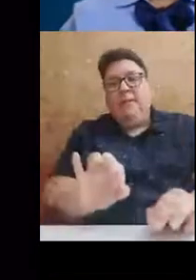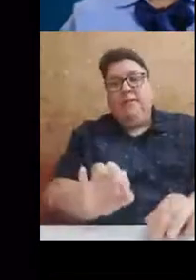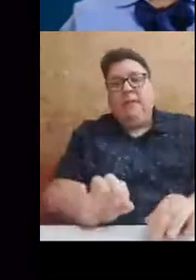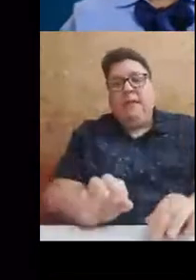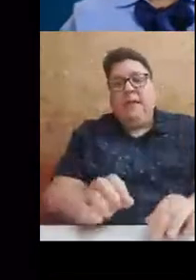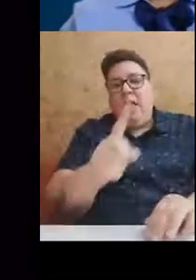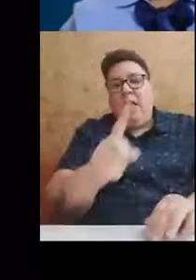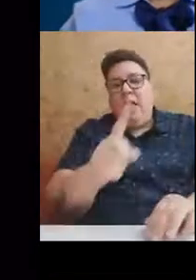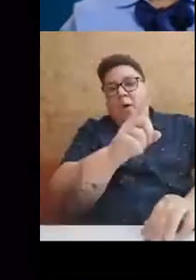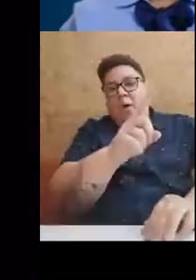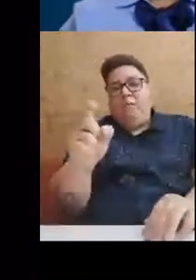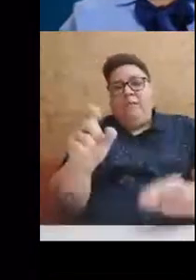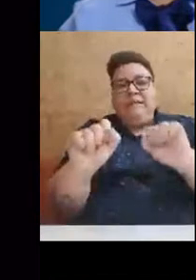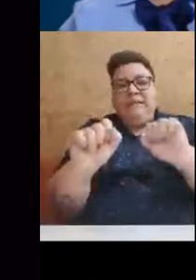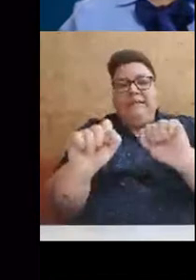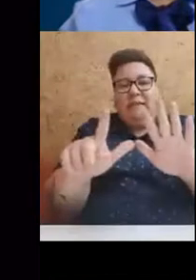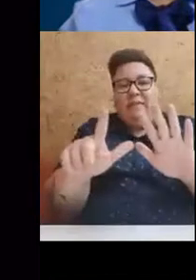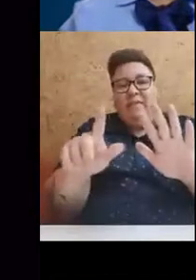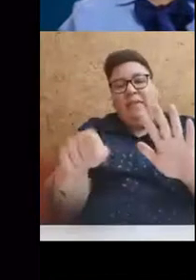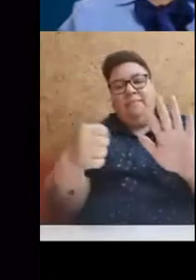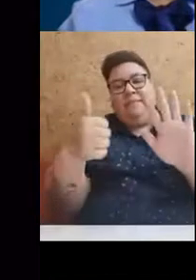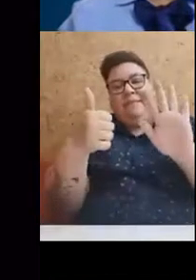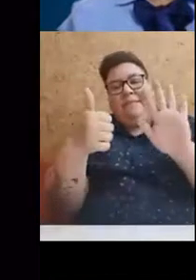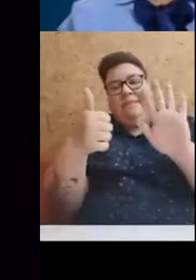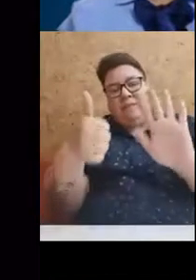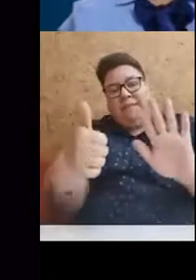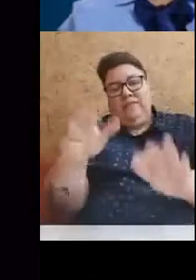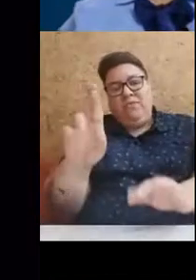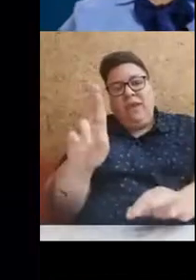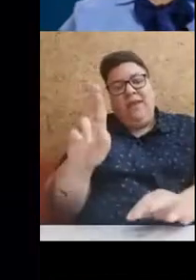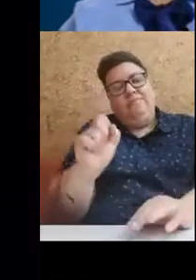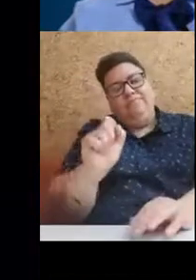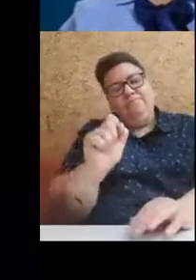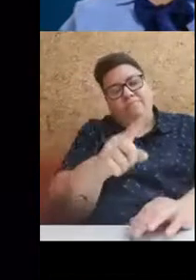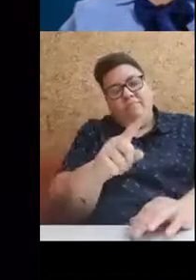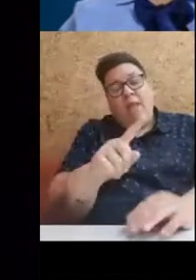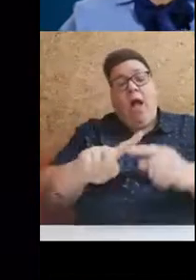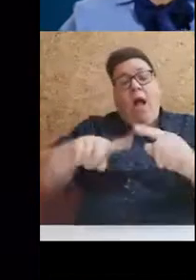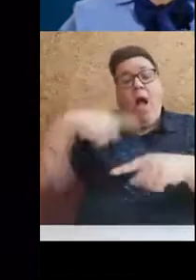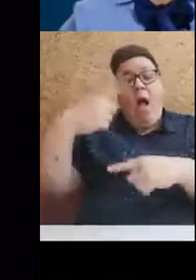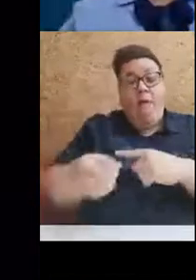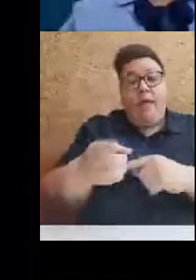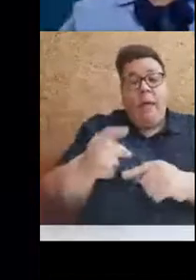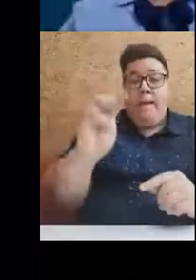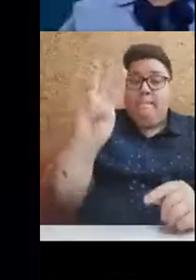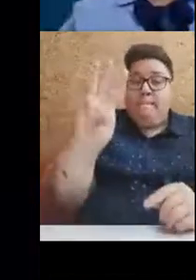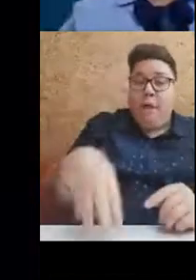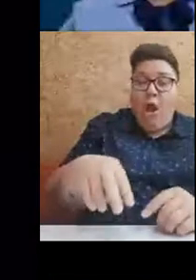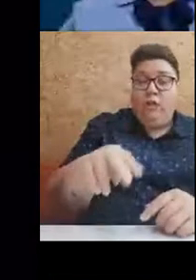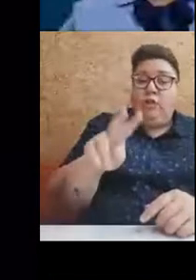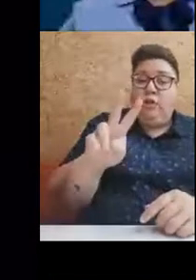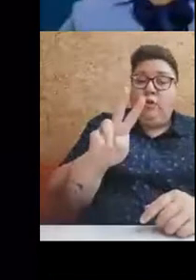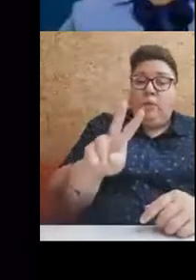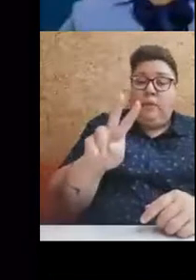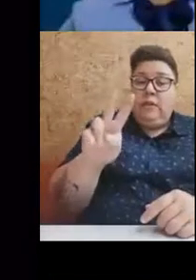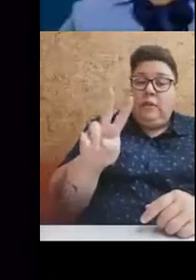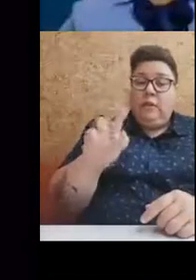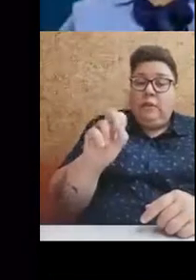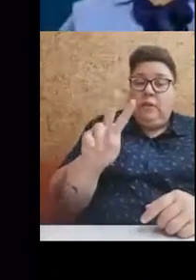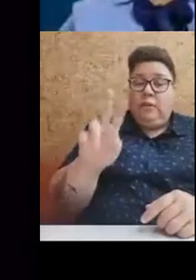117,600 Rand of tax. After March 2023, on 420,000,